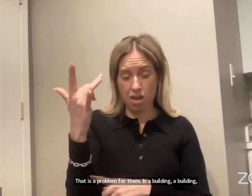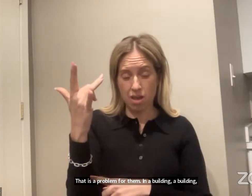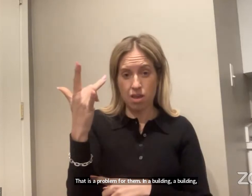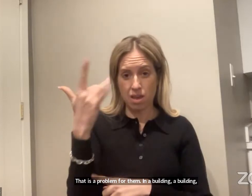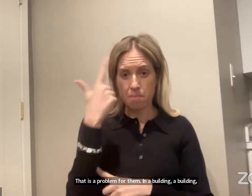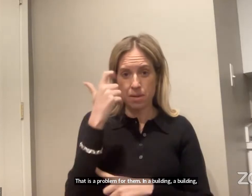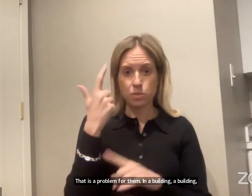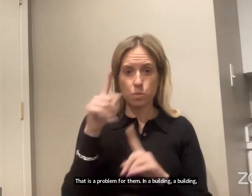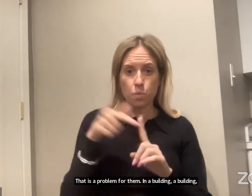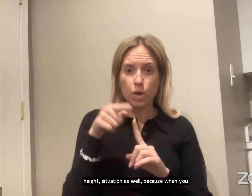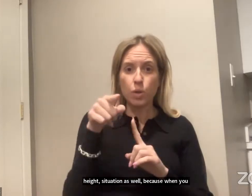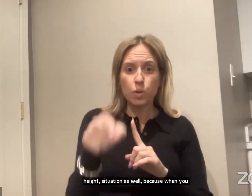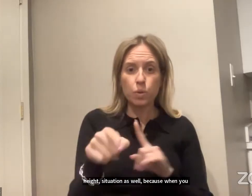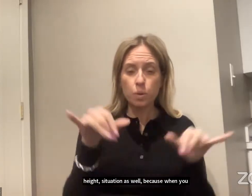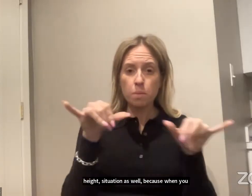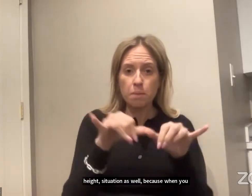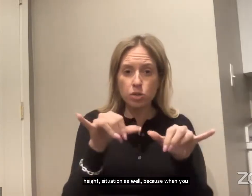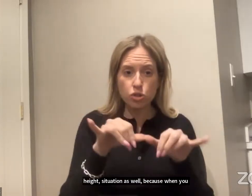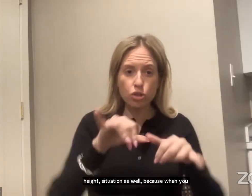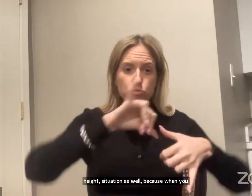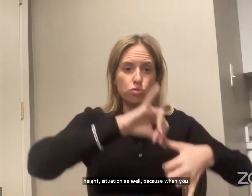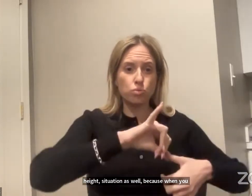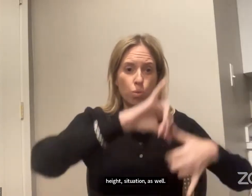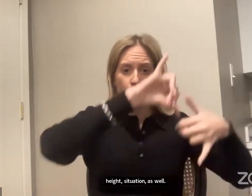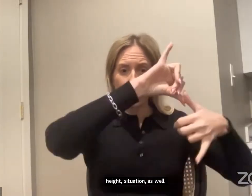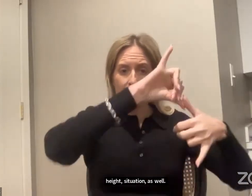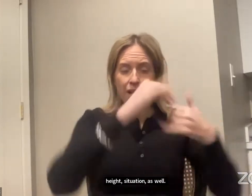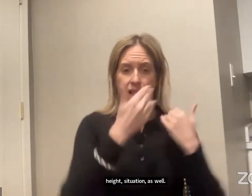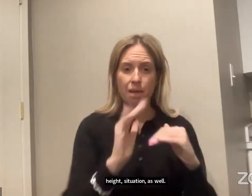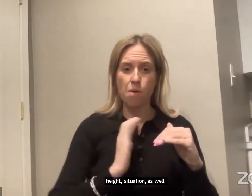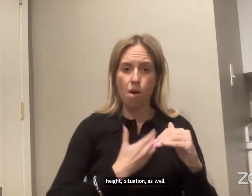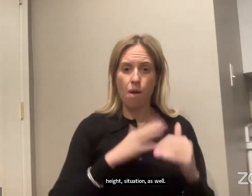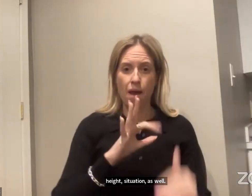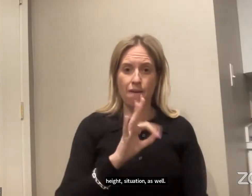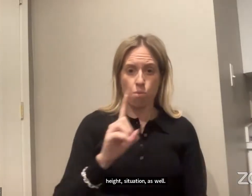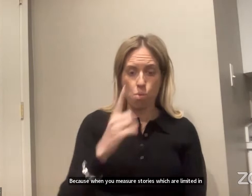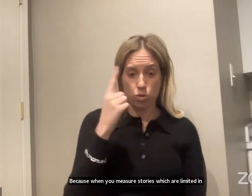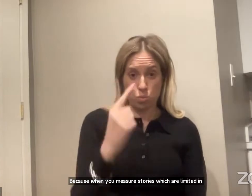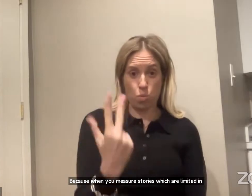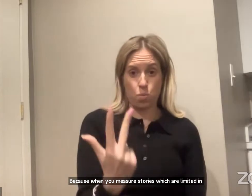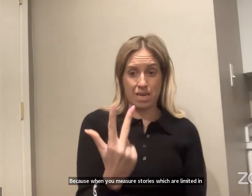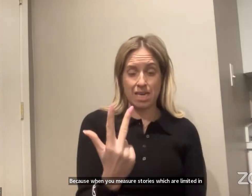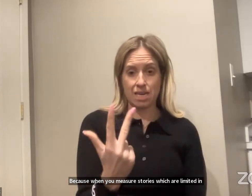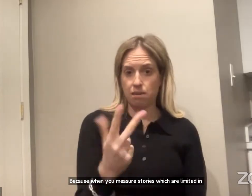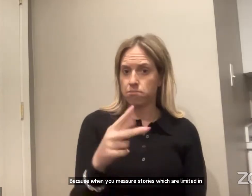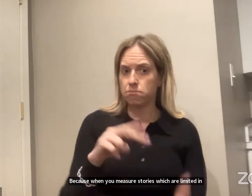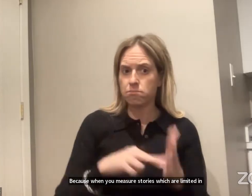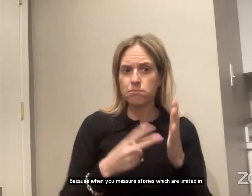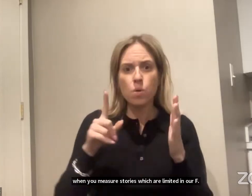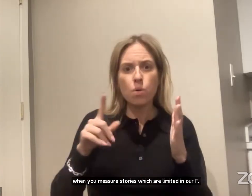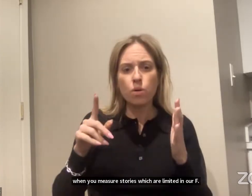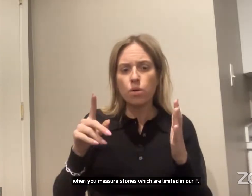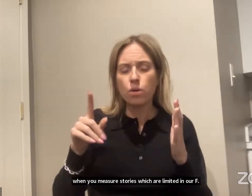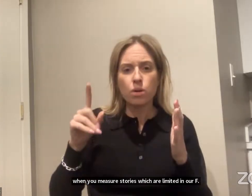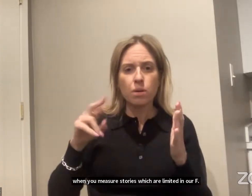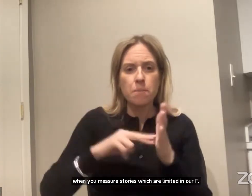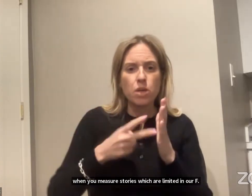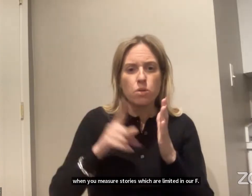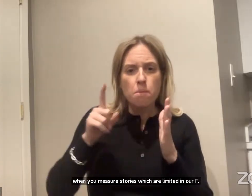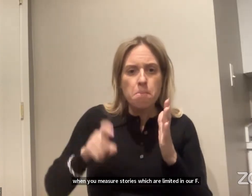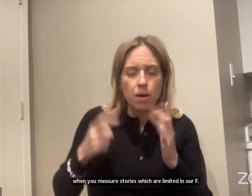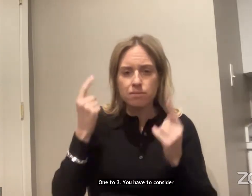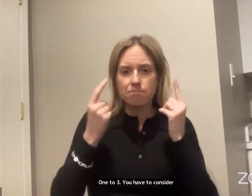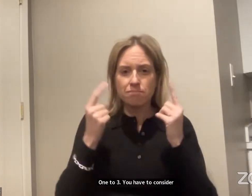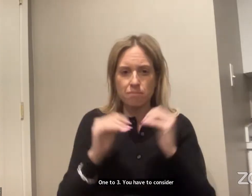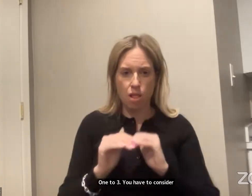when you measure stories, which are limited in RF1 to 3, you have to consider the lower level when the